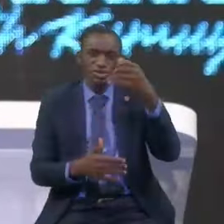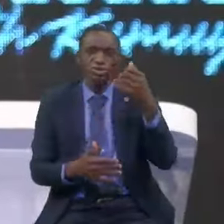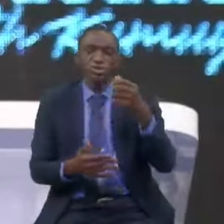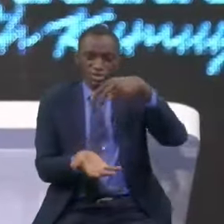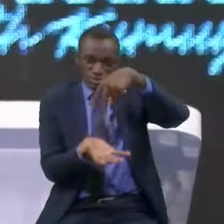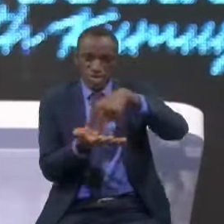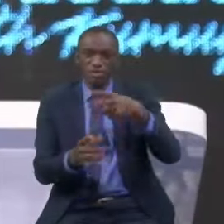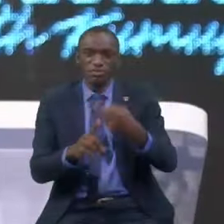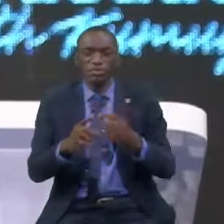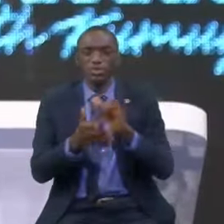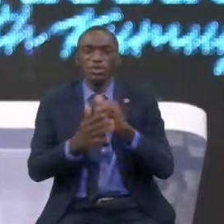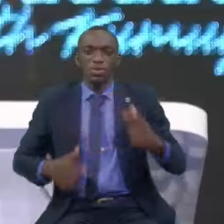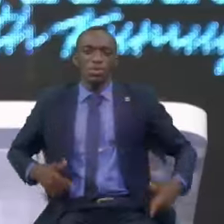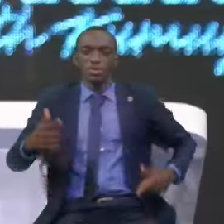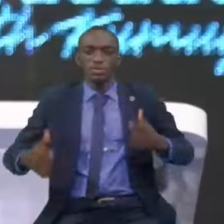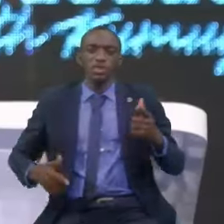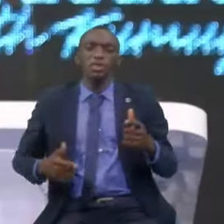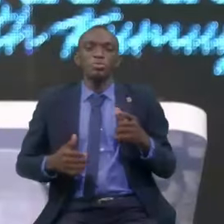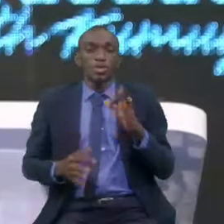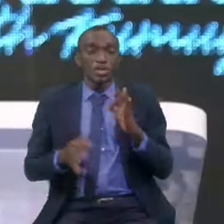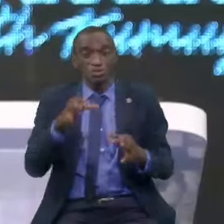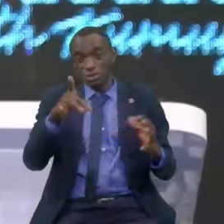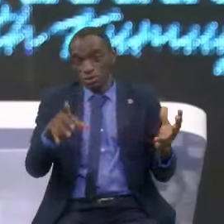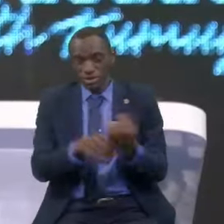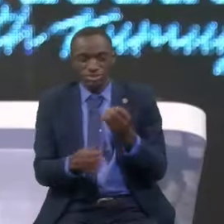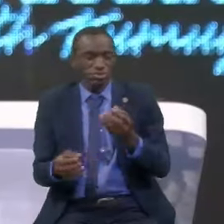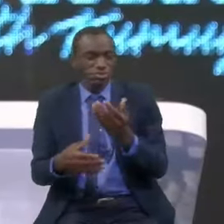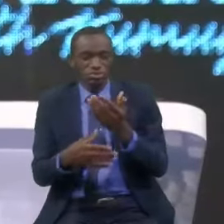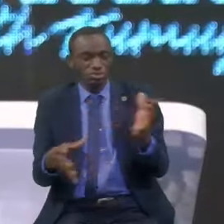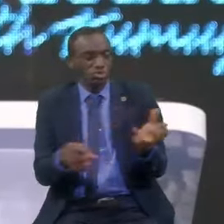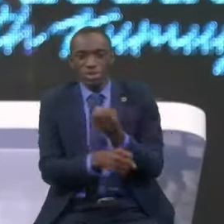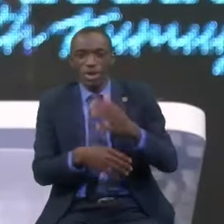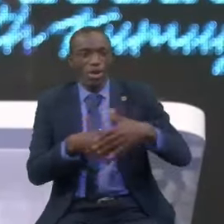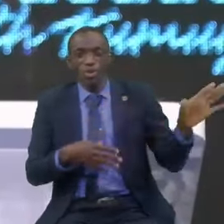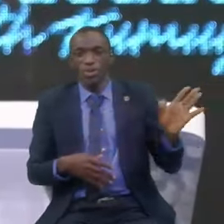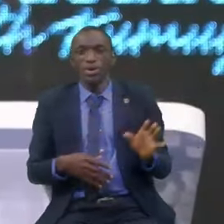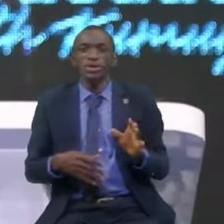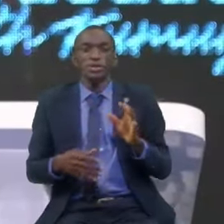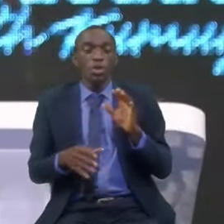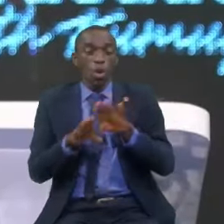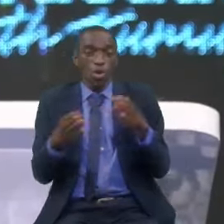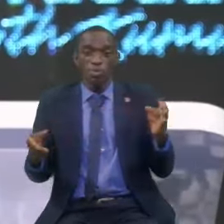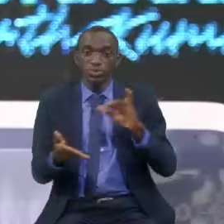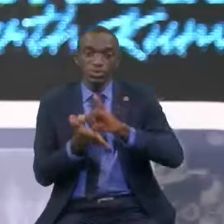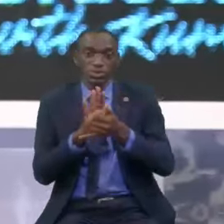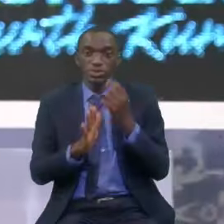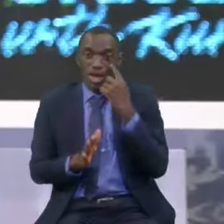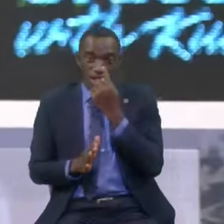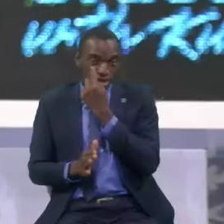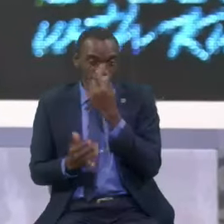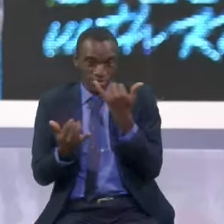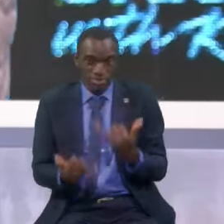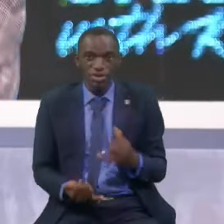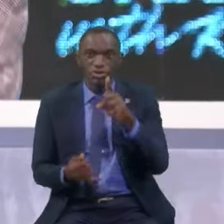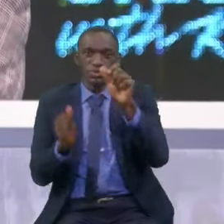throw away those things. If you got it, open those eyes. Now you can see.